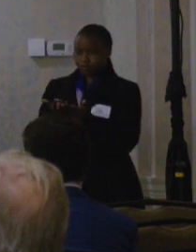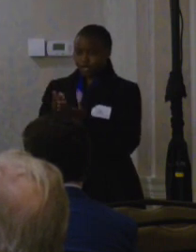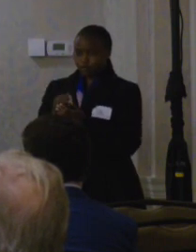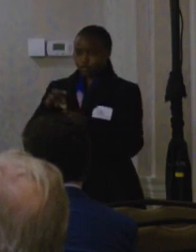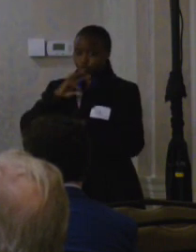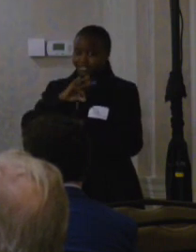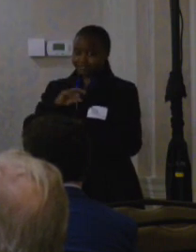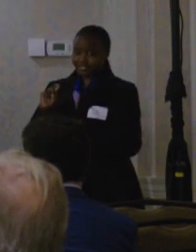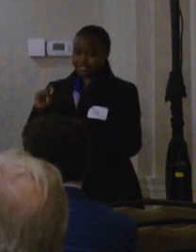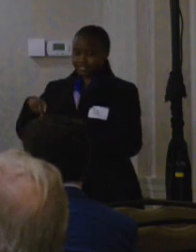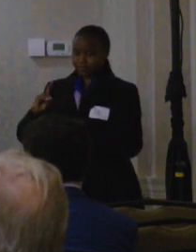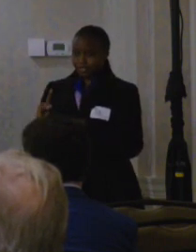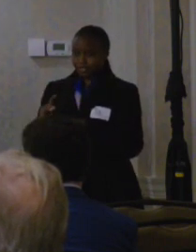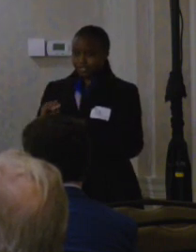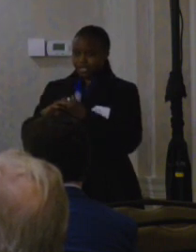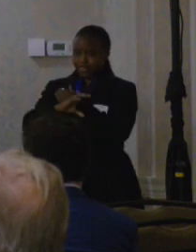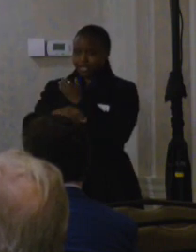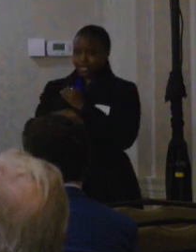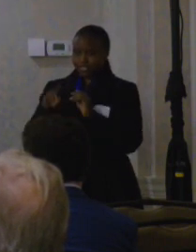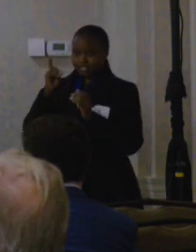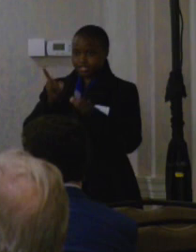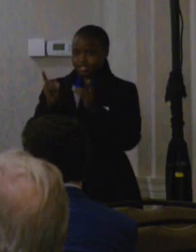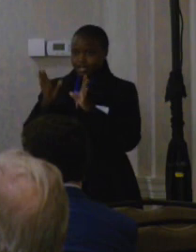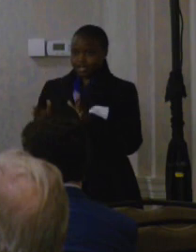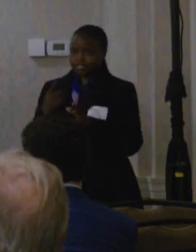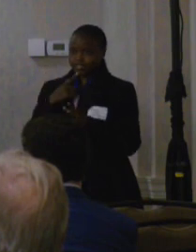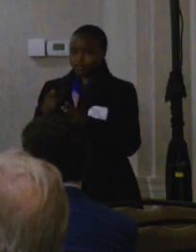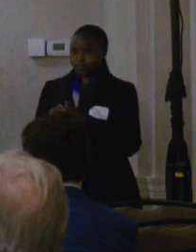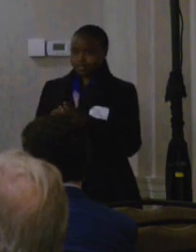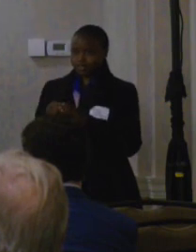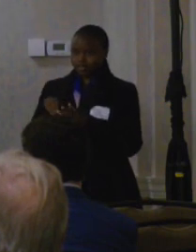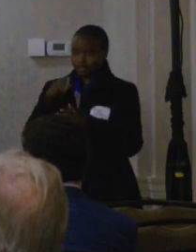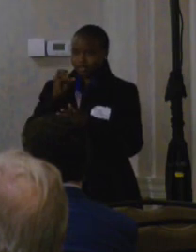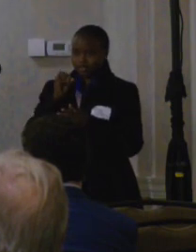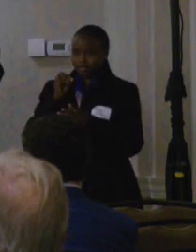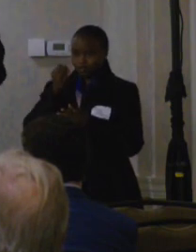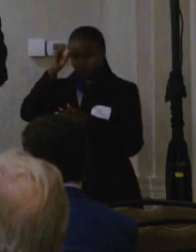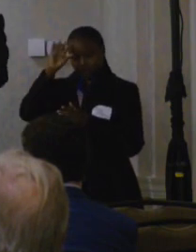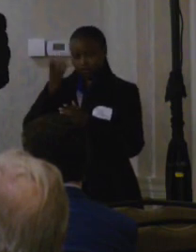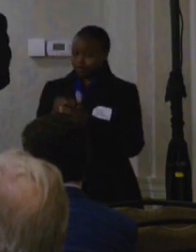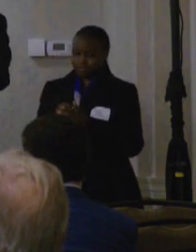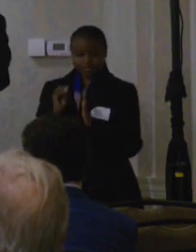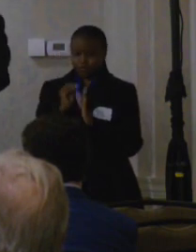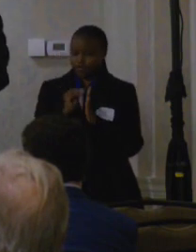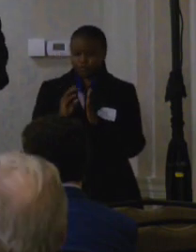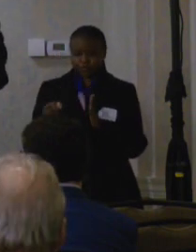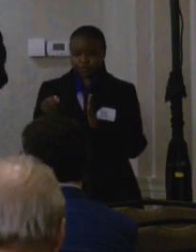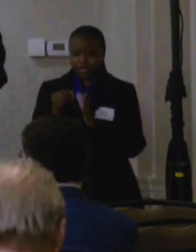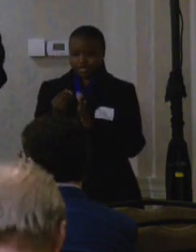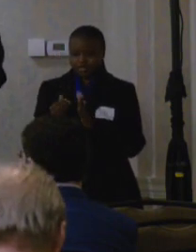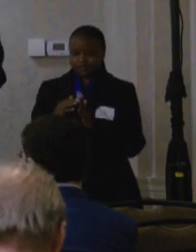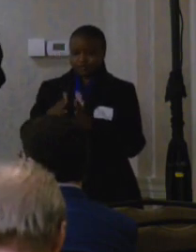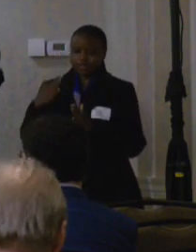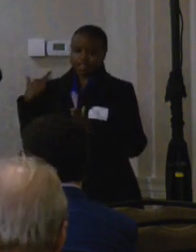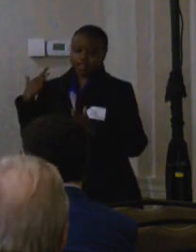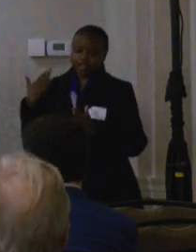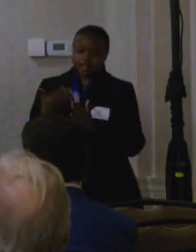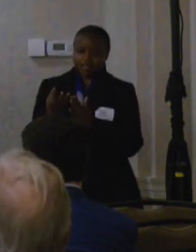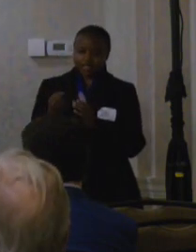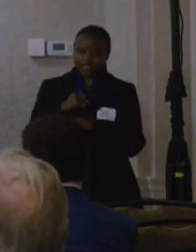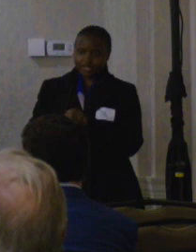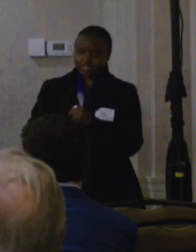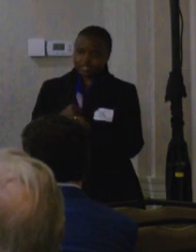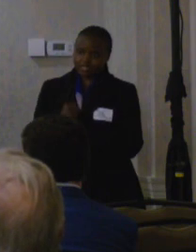development, these country directors would say, oh my gosh, like we have put money into teacher professional development for the last 30